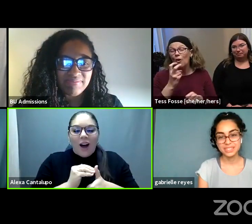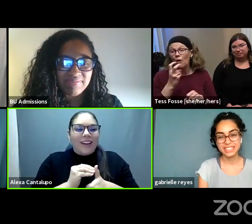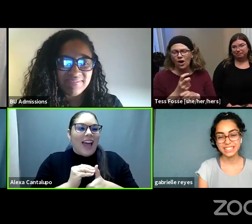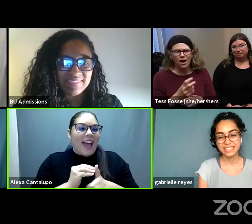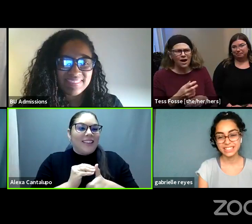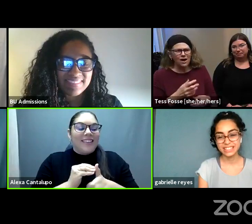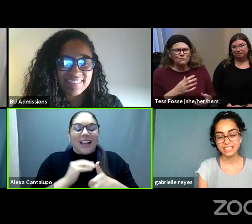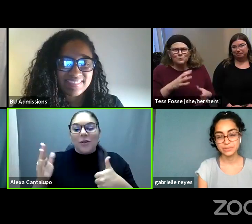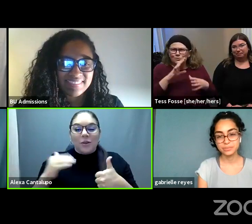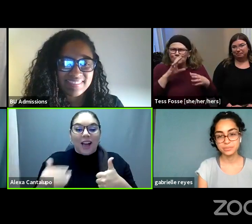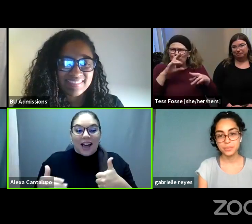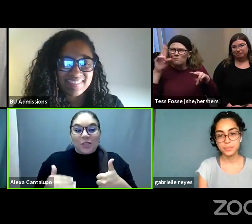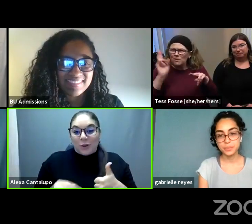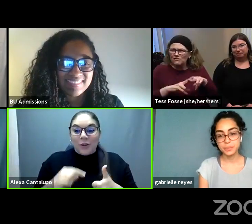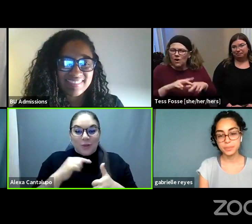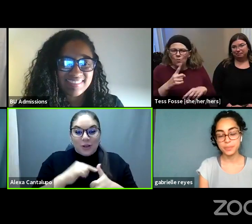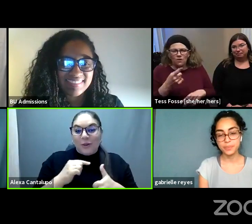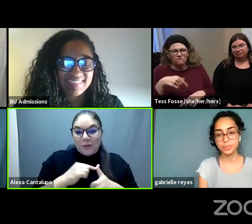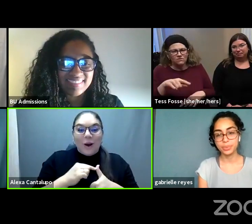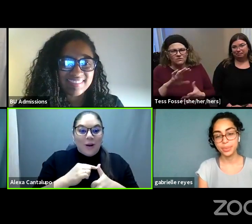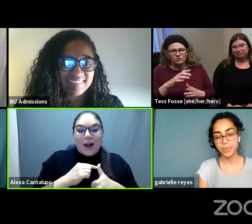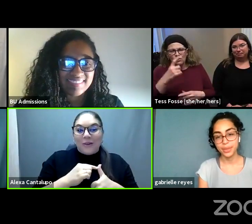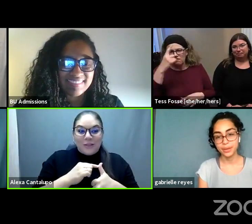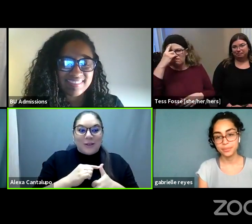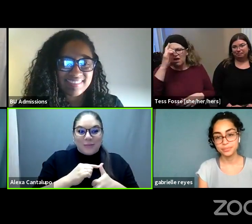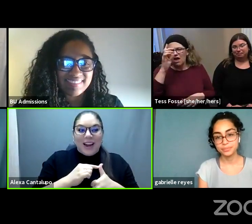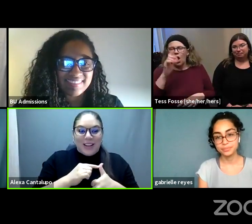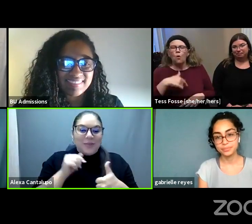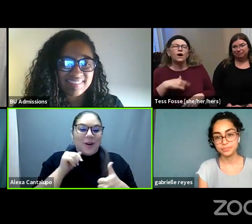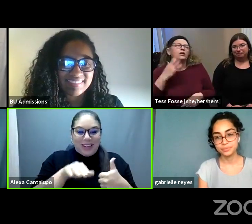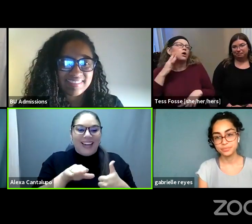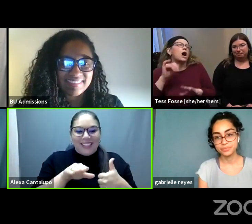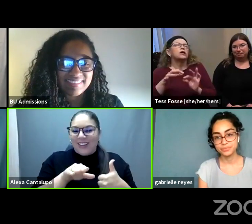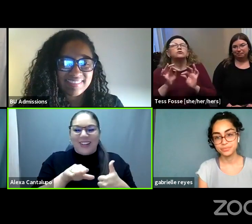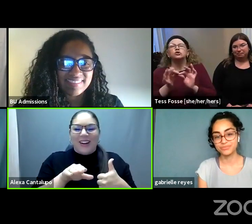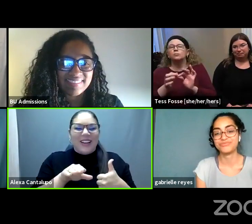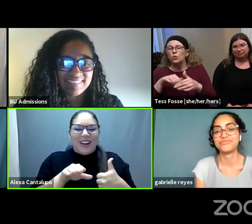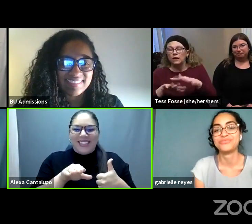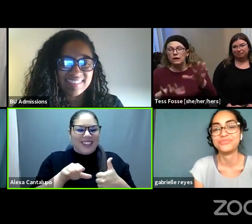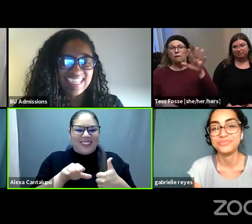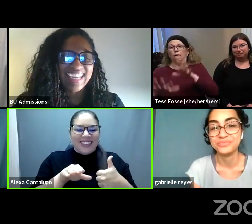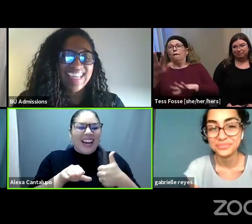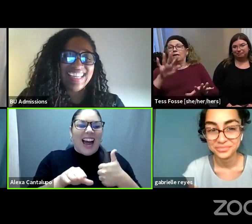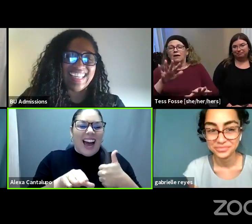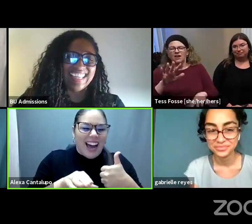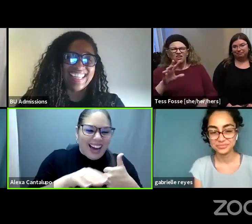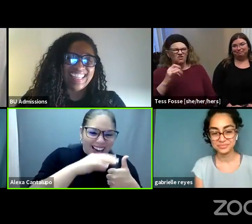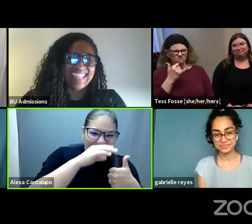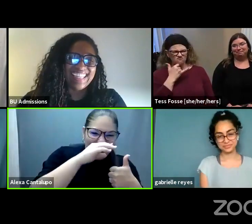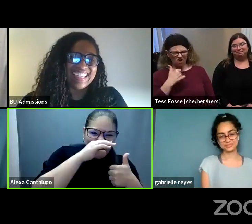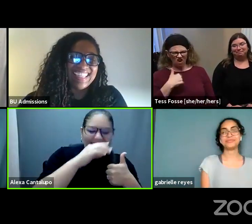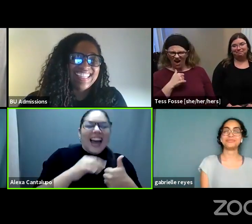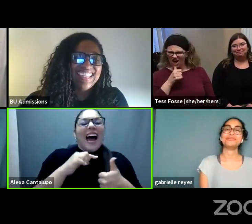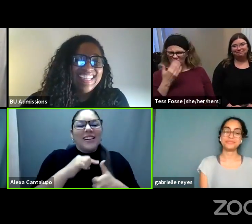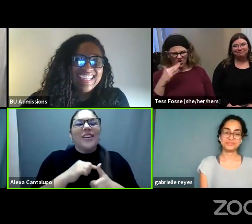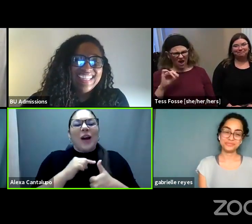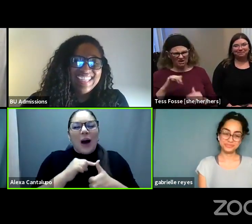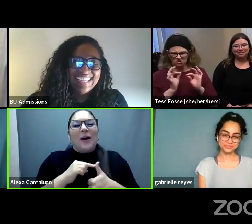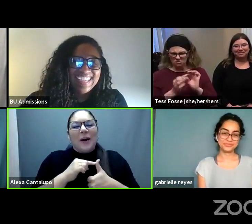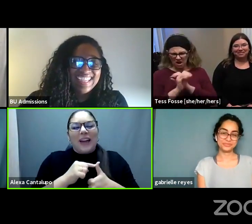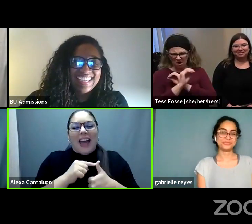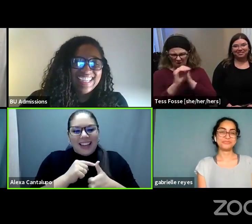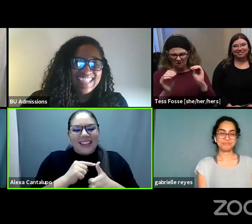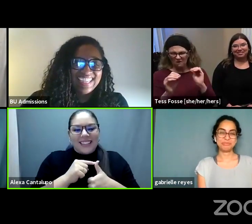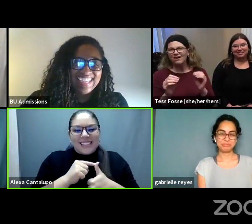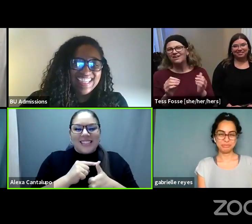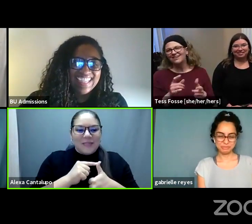much fun. And that's one of those classes where you think you know how to interpret and you walk in and you're like, oh, no, I don't. And you're like,